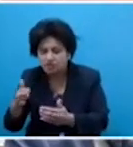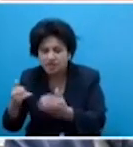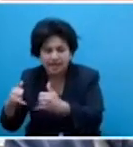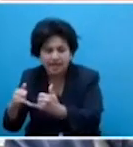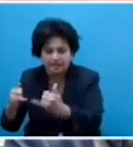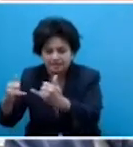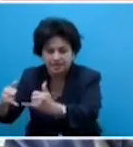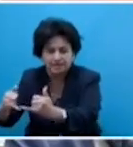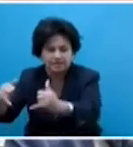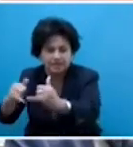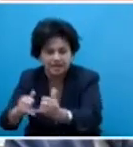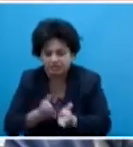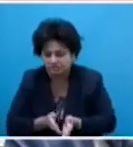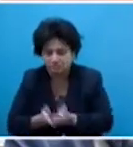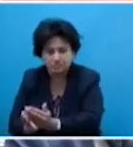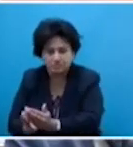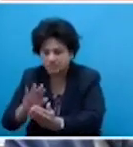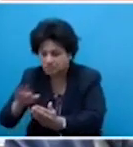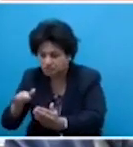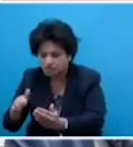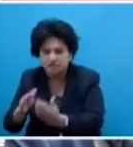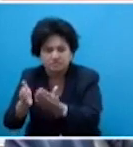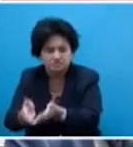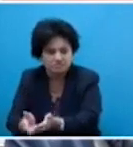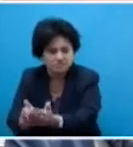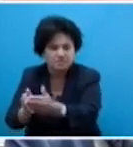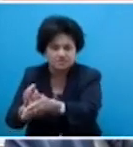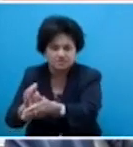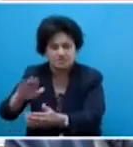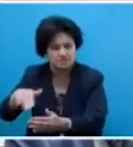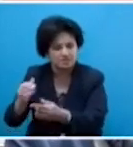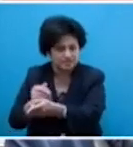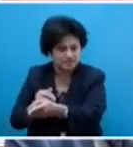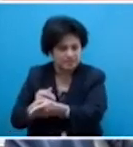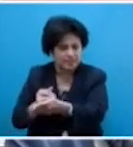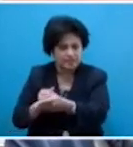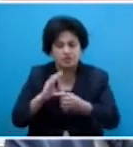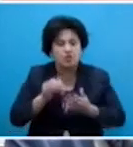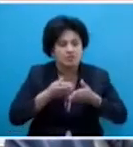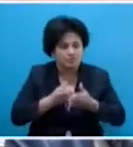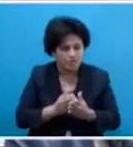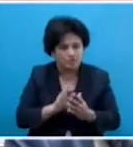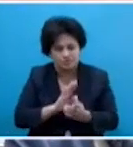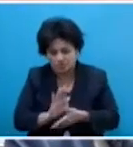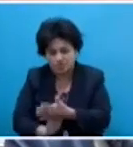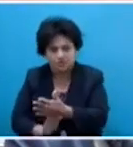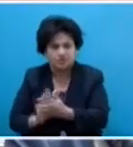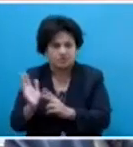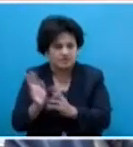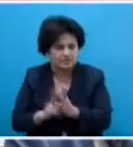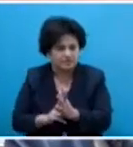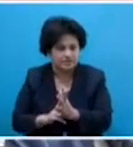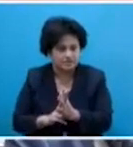sir, Constitution Day reminds us, among other things, of a very important issue, and that is today,